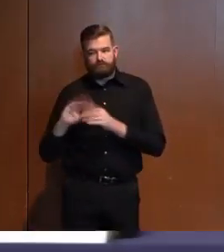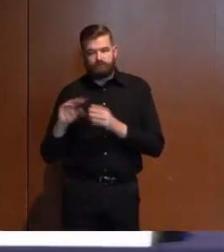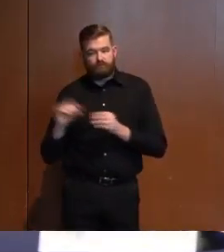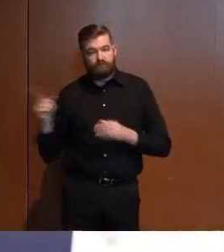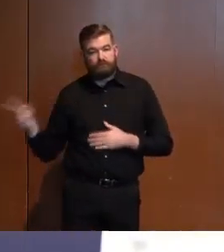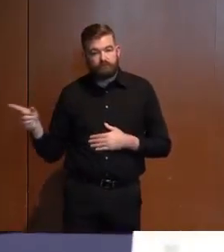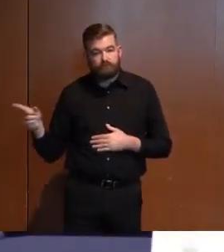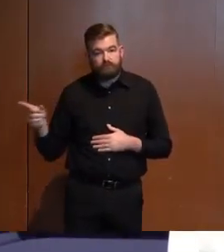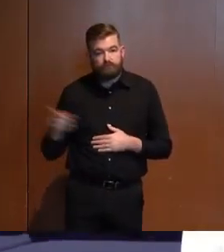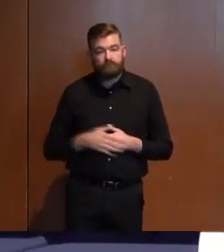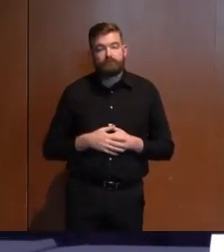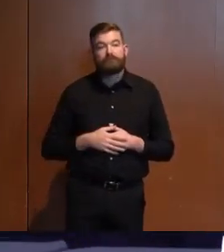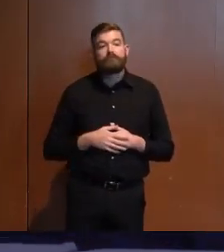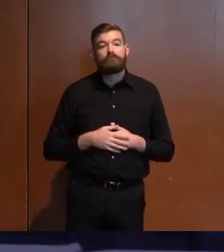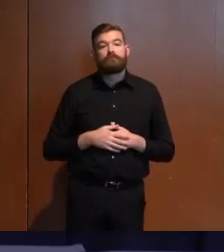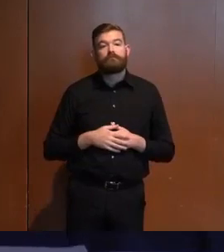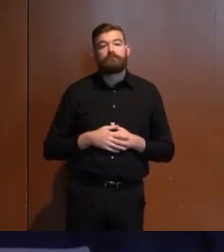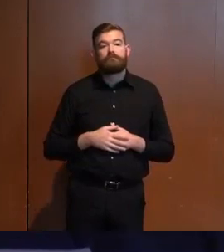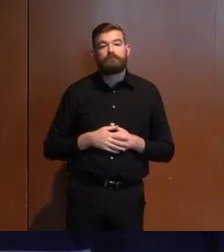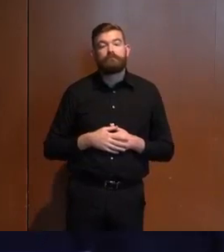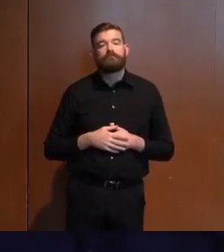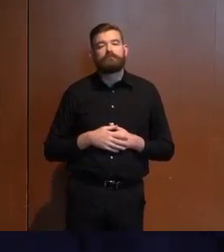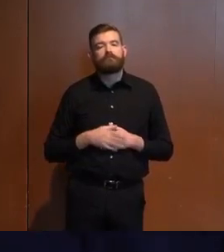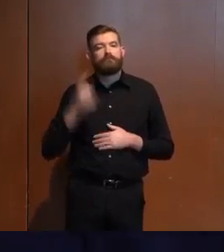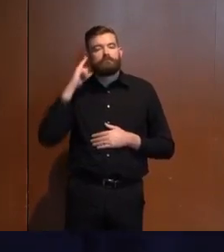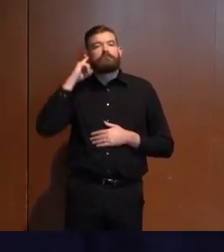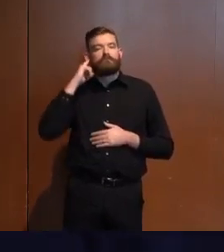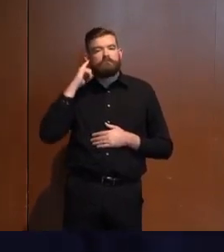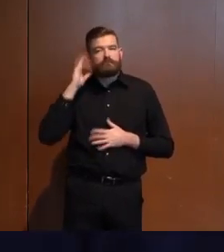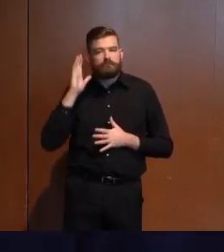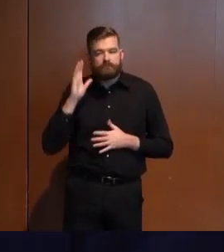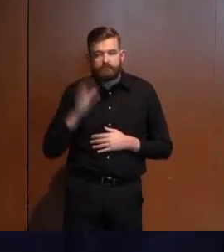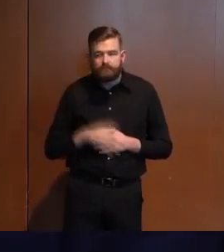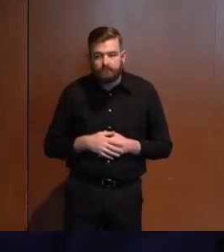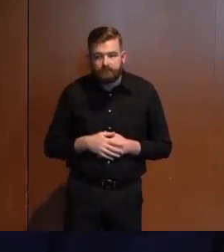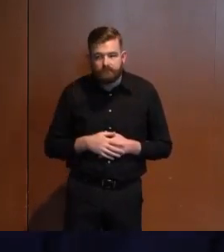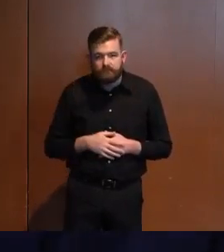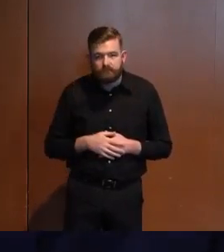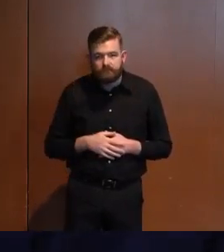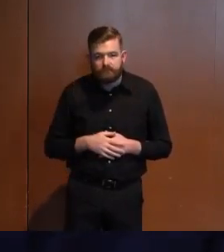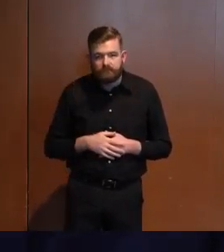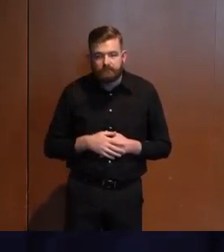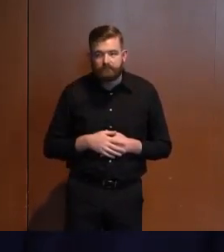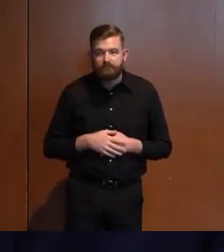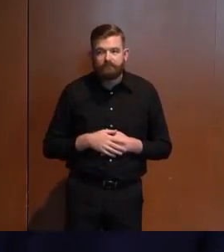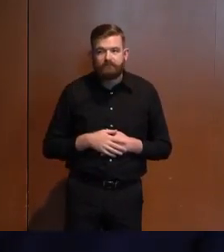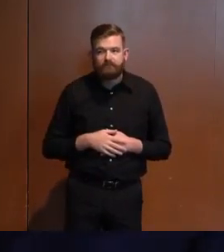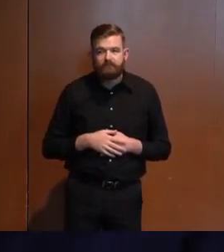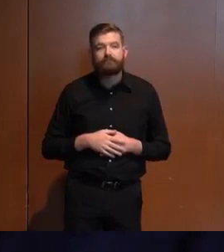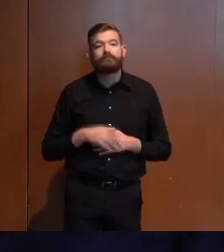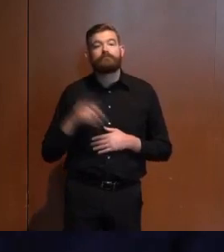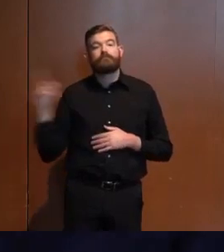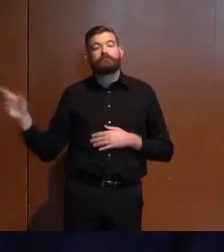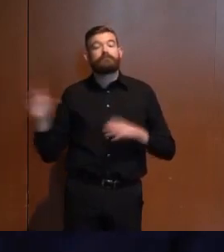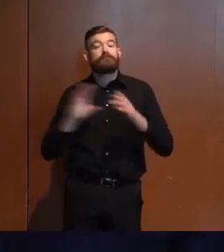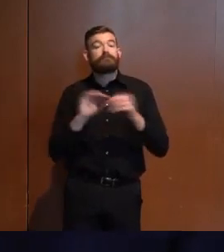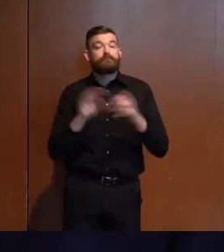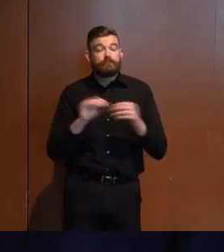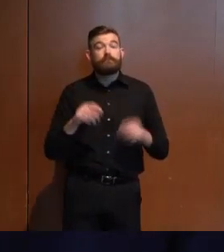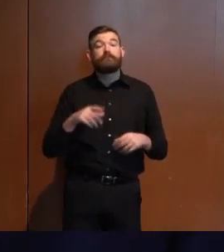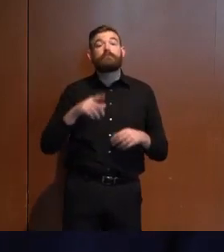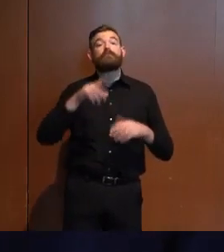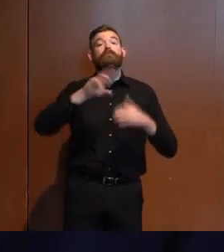The variability in the results There's no relevance to that. It's when